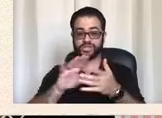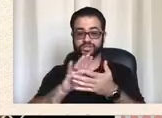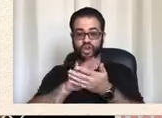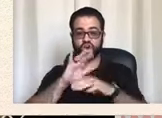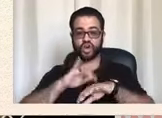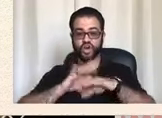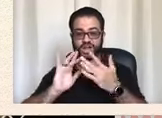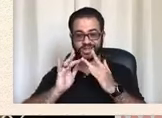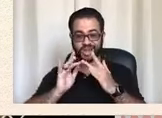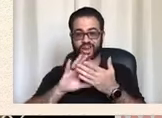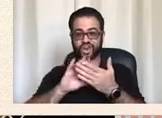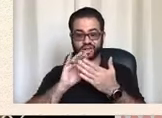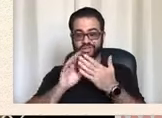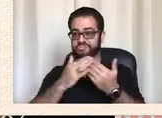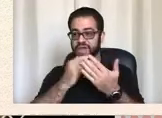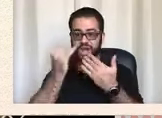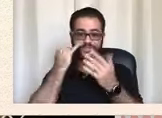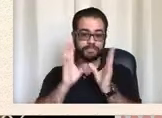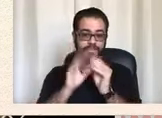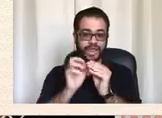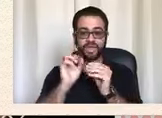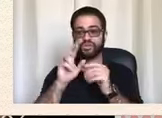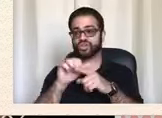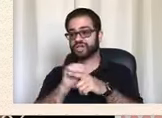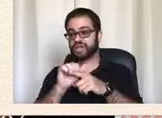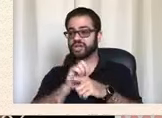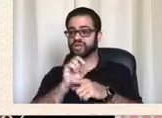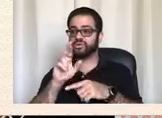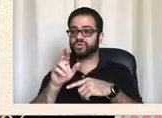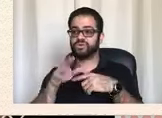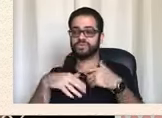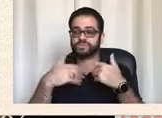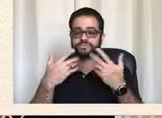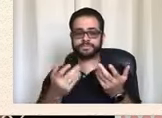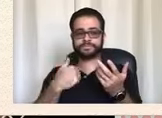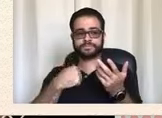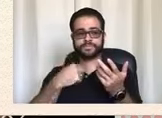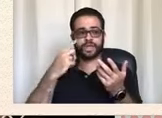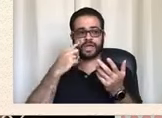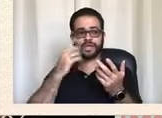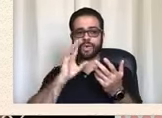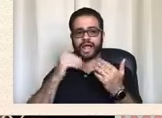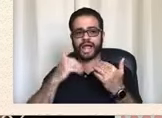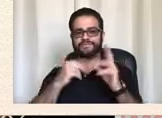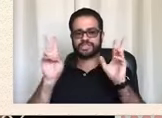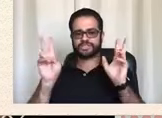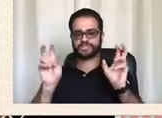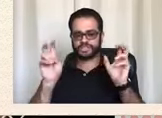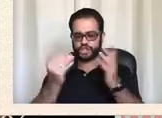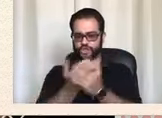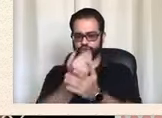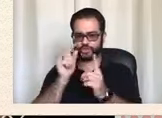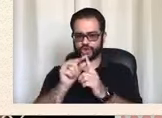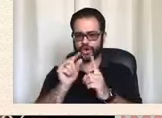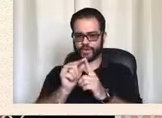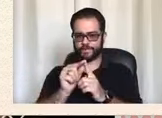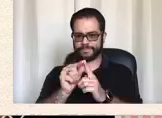whether it's meetings or trainings. And I think there's going to be like a new term just, online